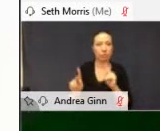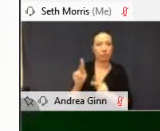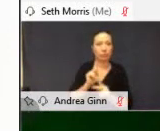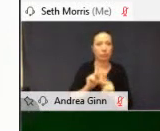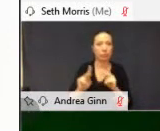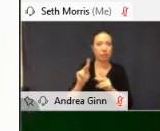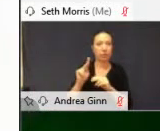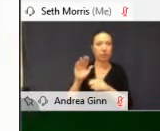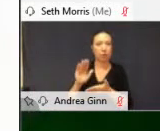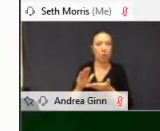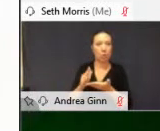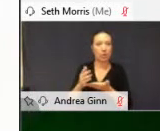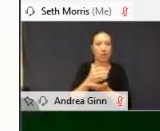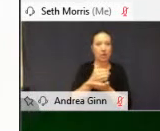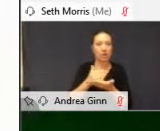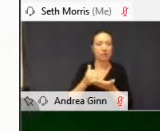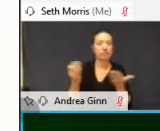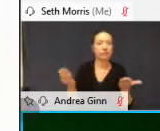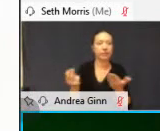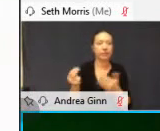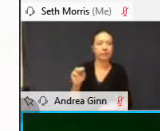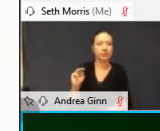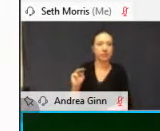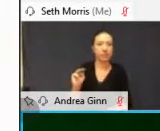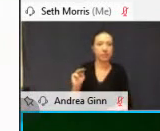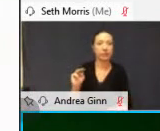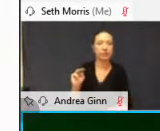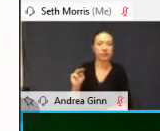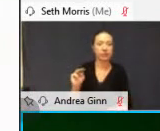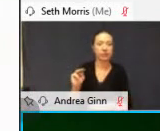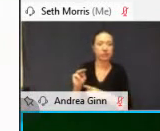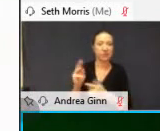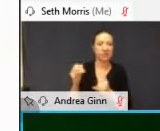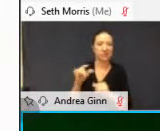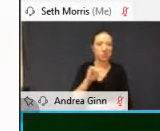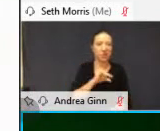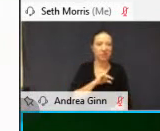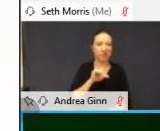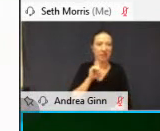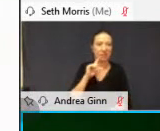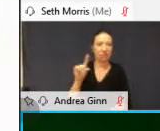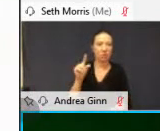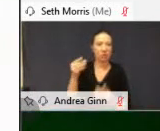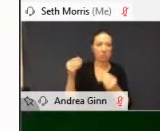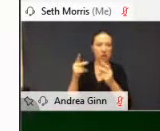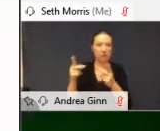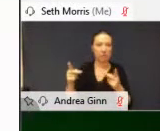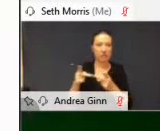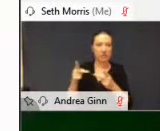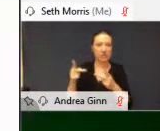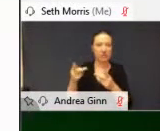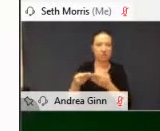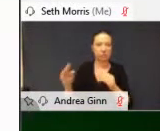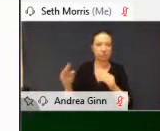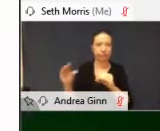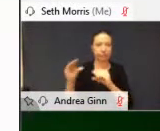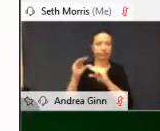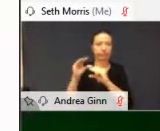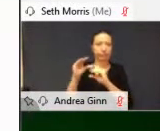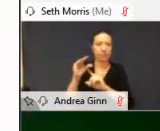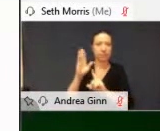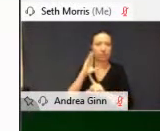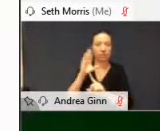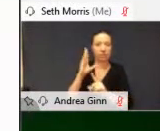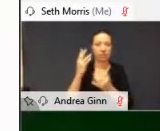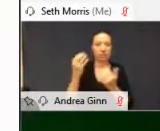income, but would qualify for subsidies in the marketplace. And so let me just take you down.